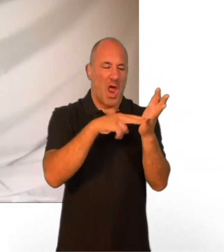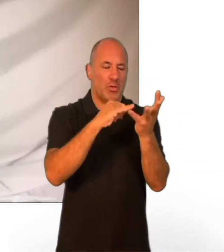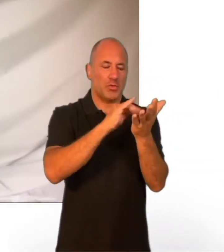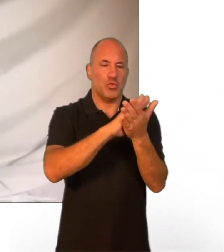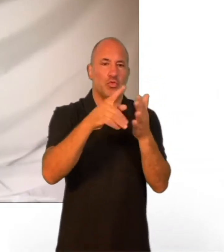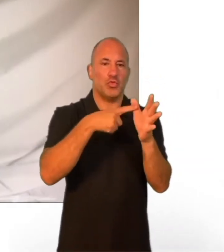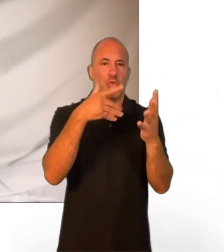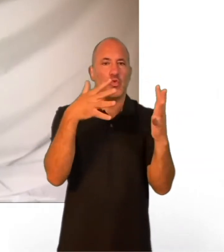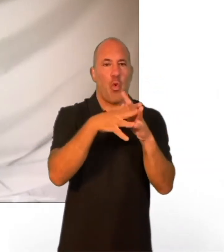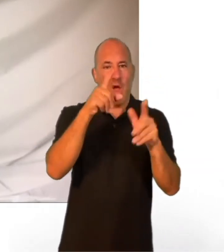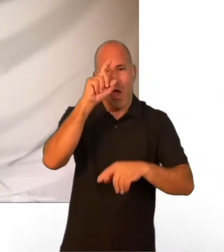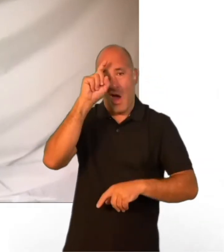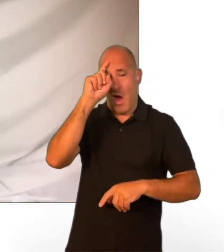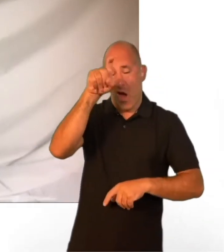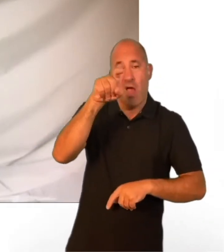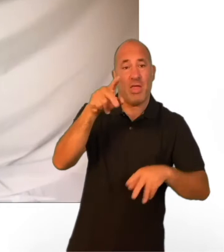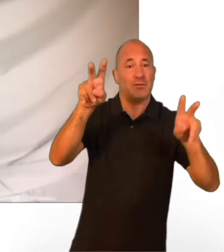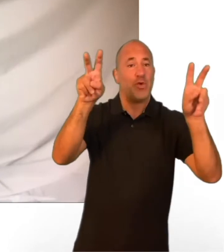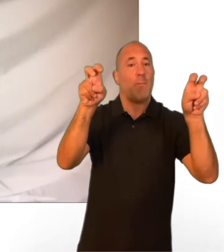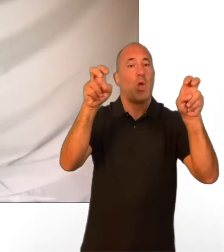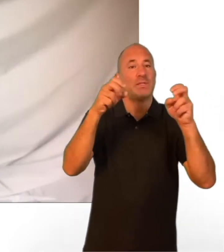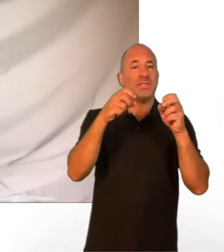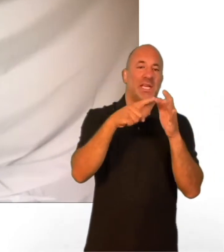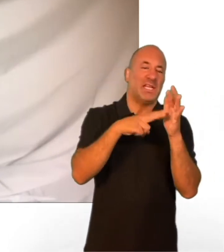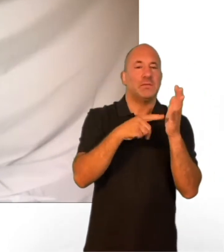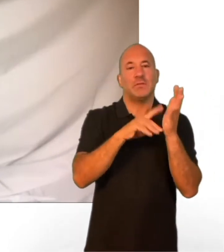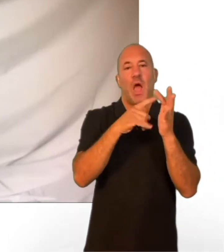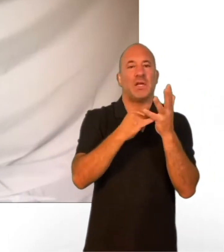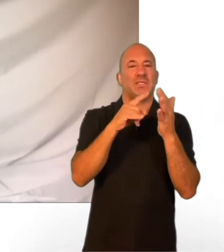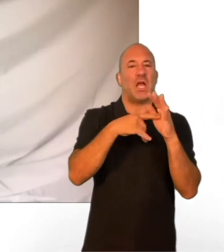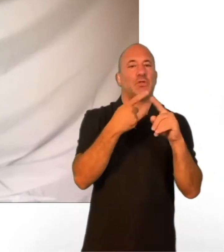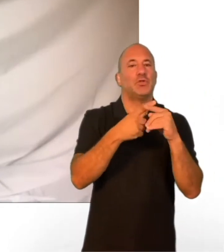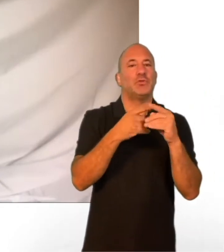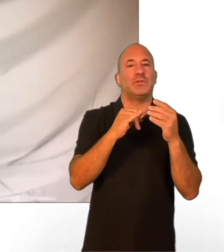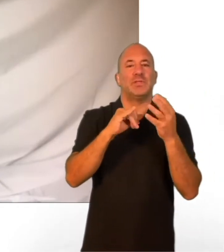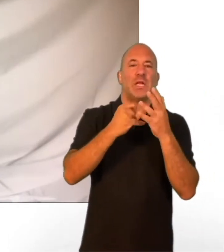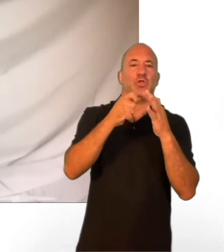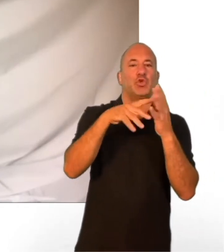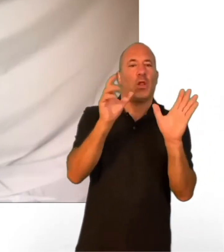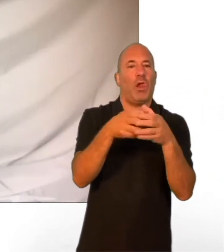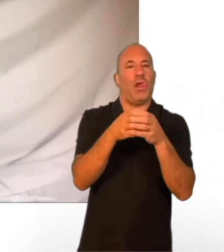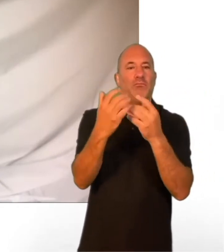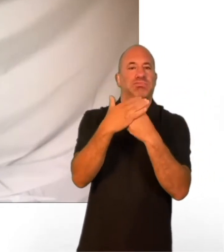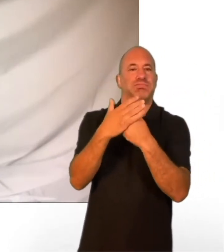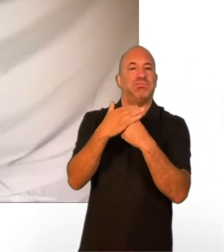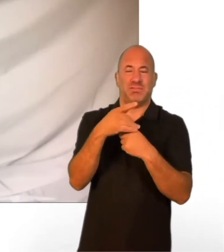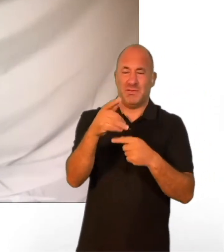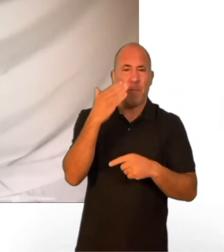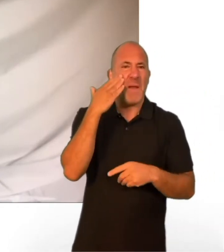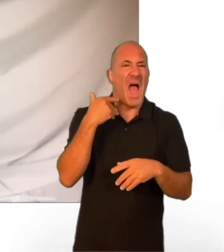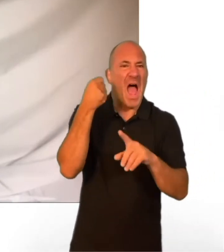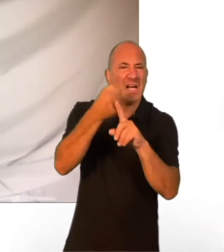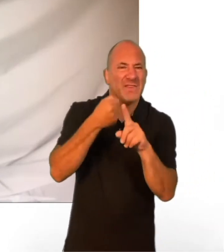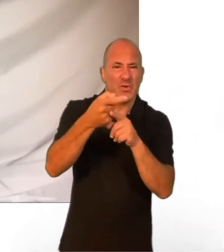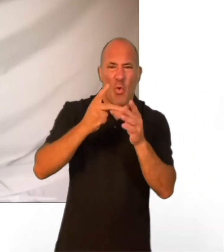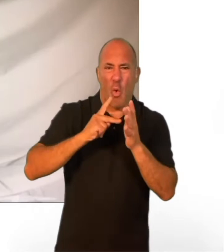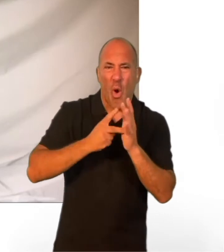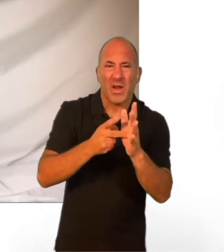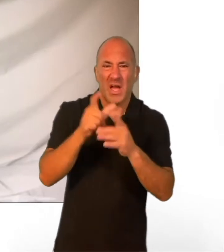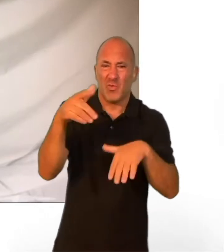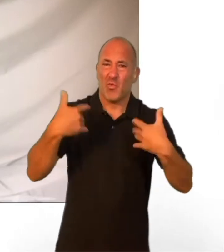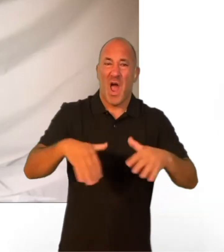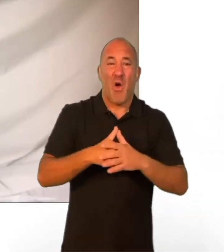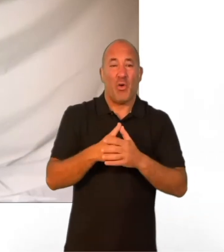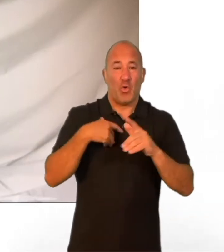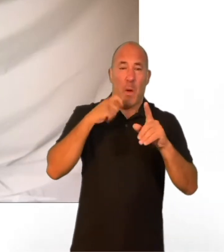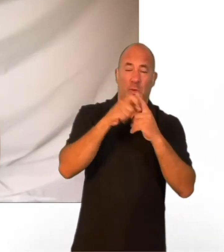Black activist, organizer, who's been working for change within our communities, like globally. And so if anyone wants to look that up,